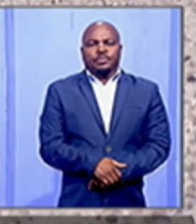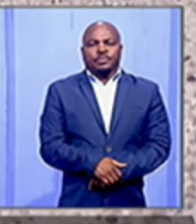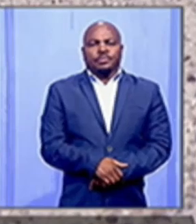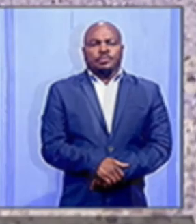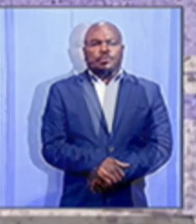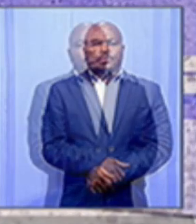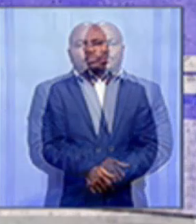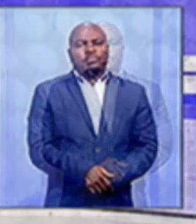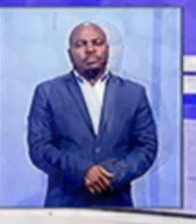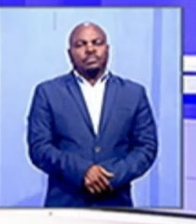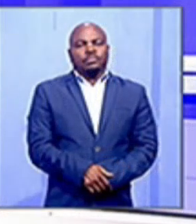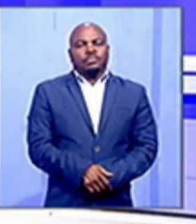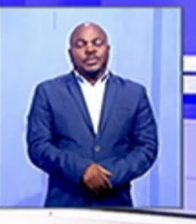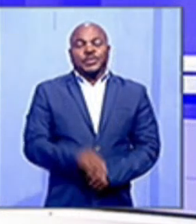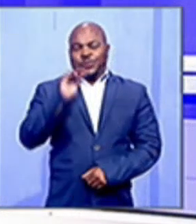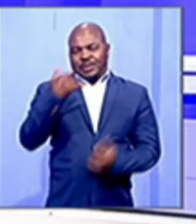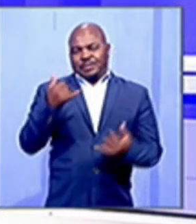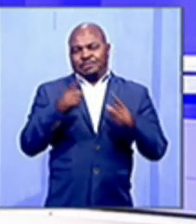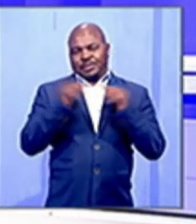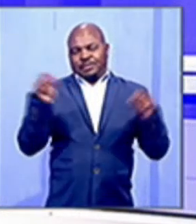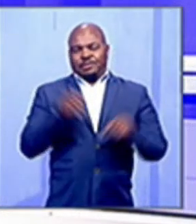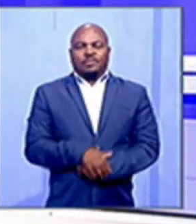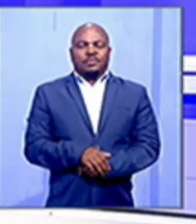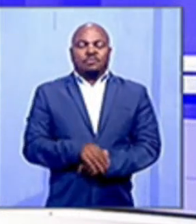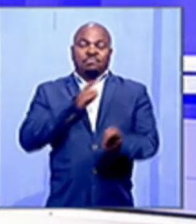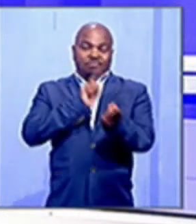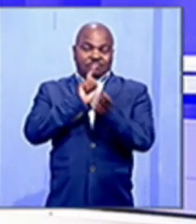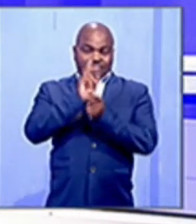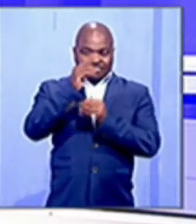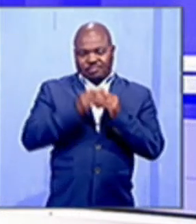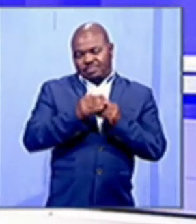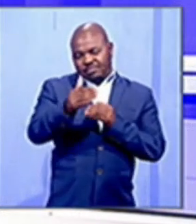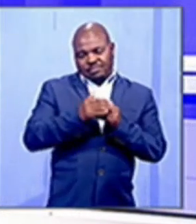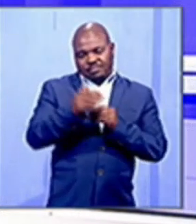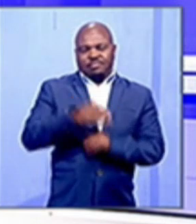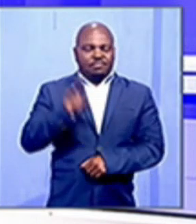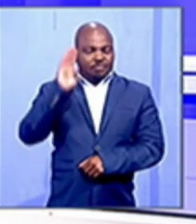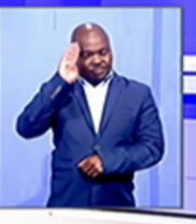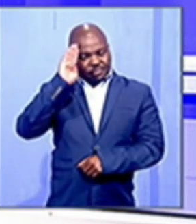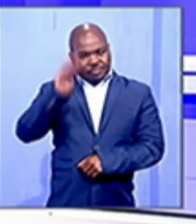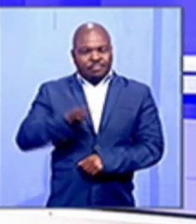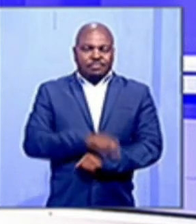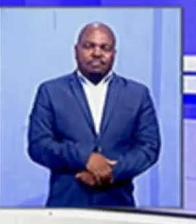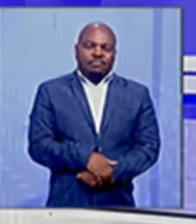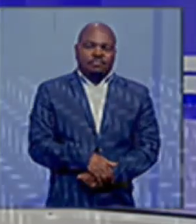Mahikeng. Dine di le kalo mogedi a re kopane mo nakong e tlang boroko.